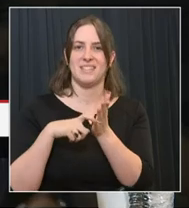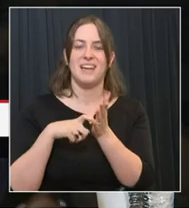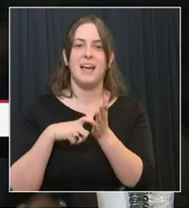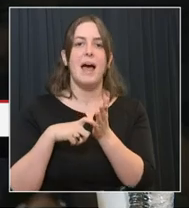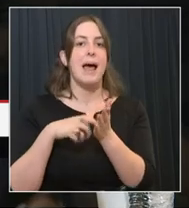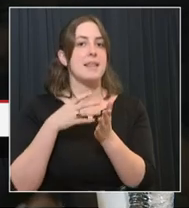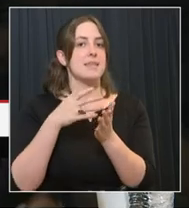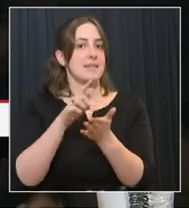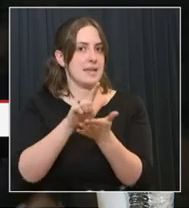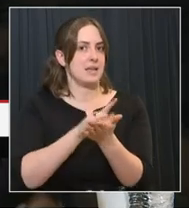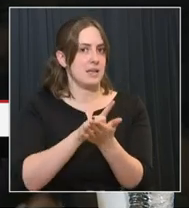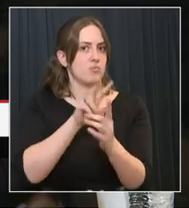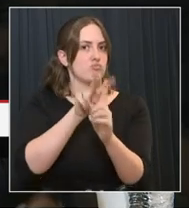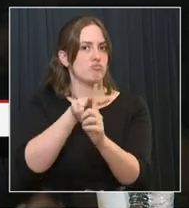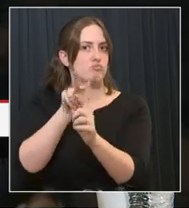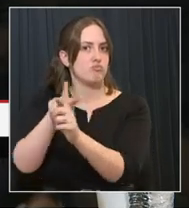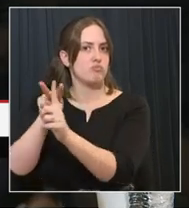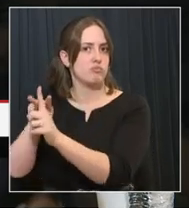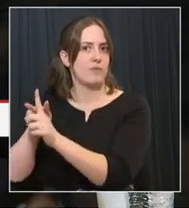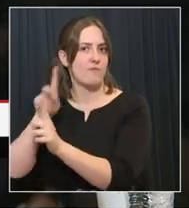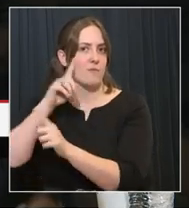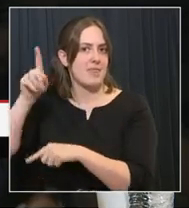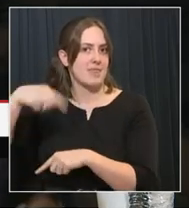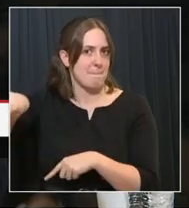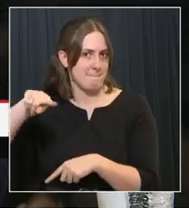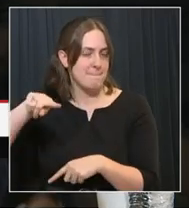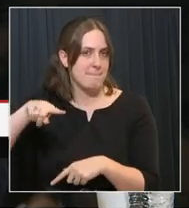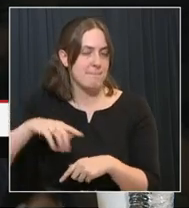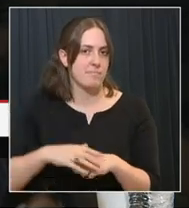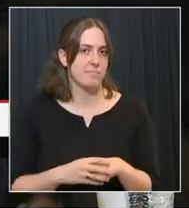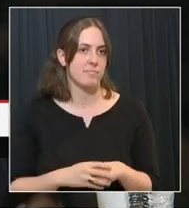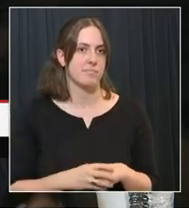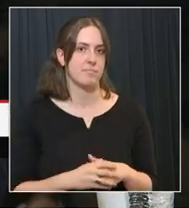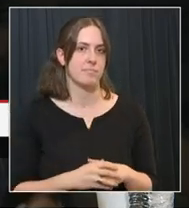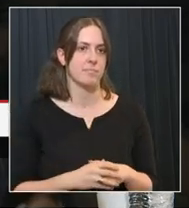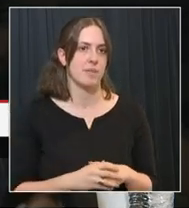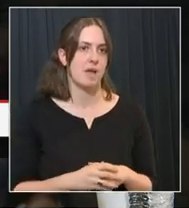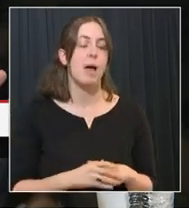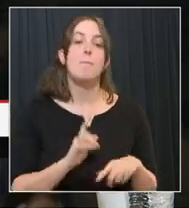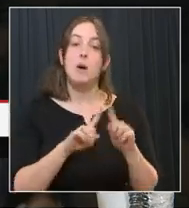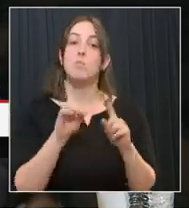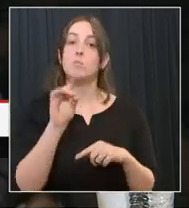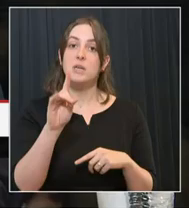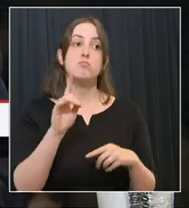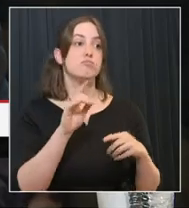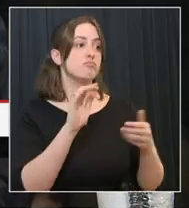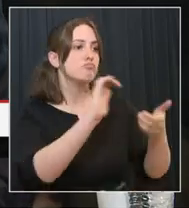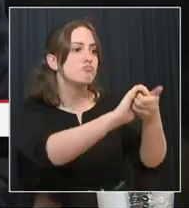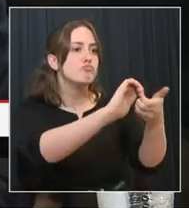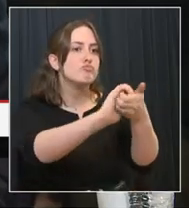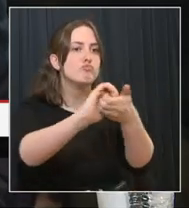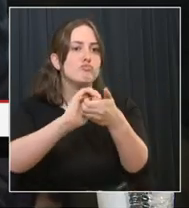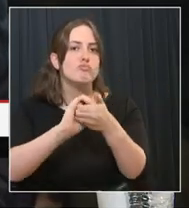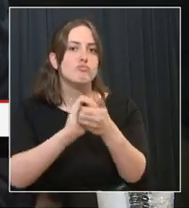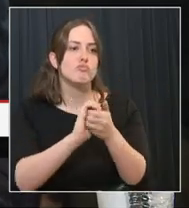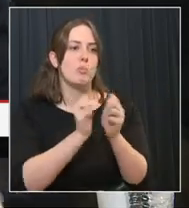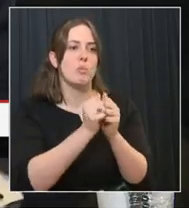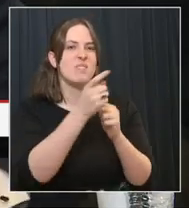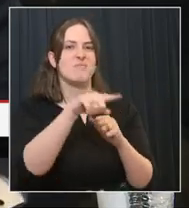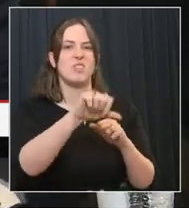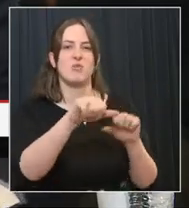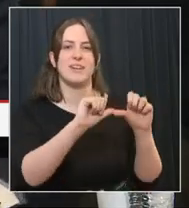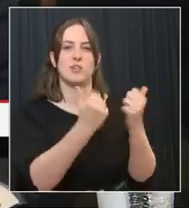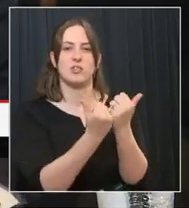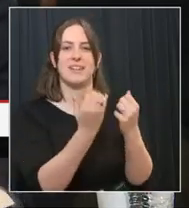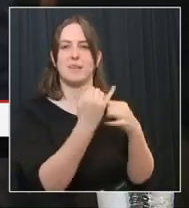applies to mayoral reporting agencies. Functionally, we had broad buy-in and collaboration across the board. I would like to follow up then with a question